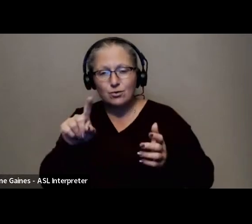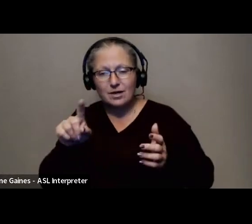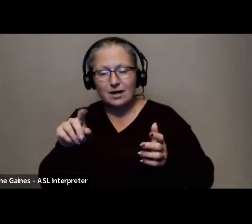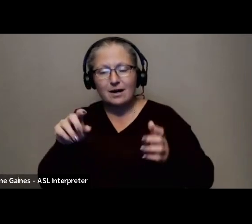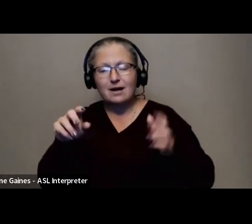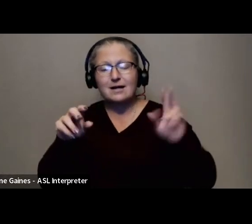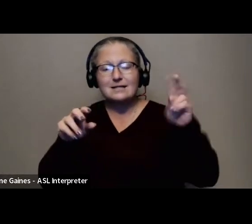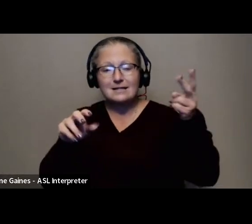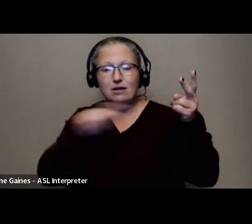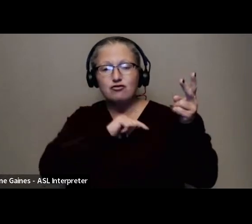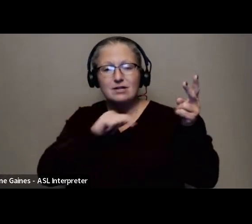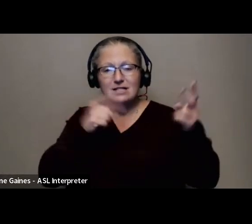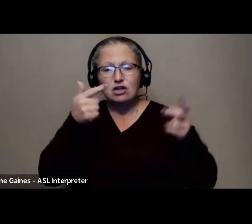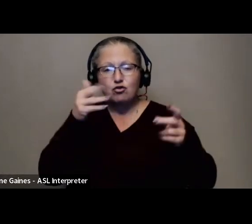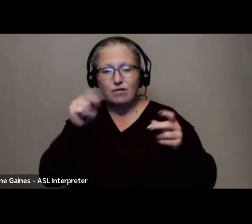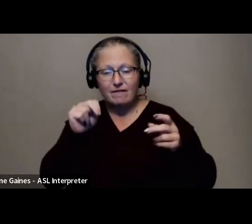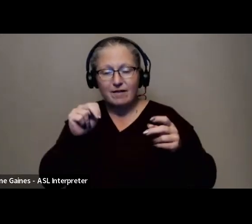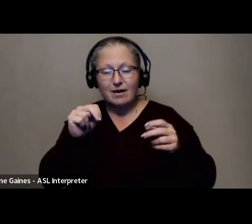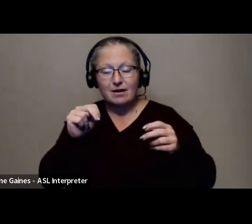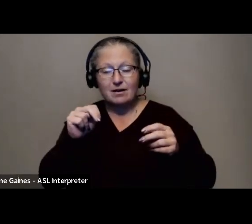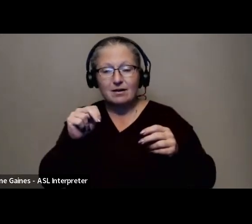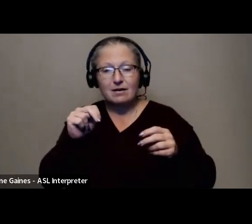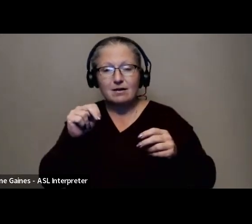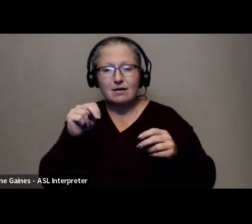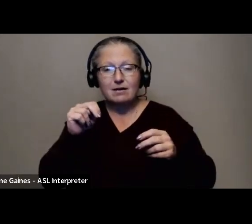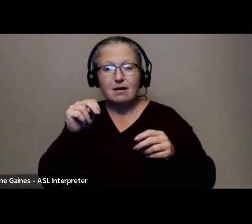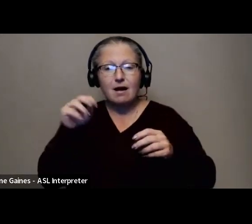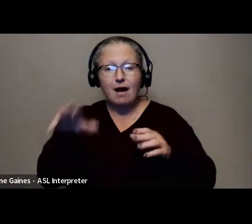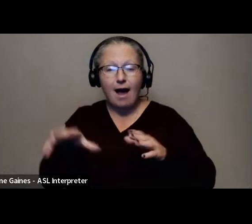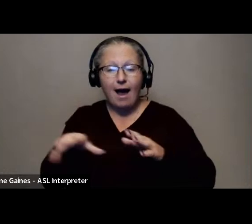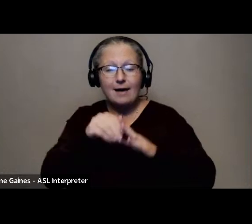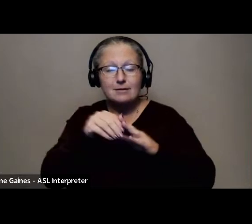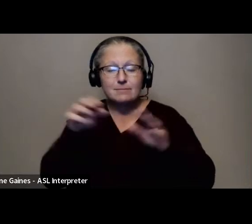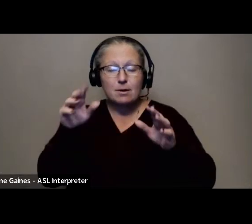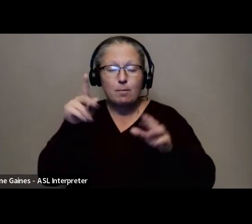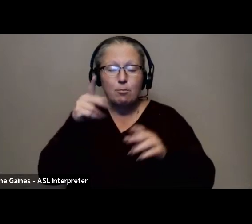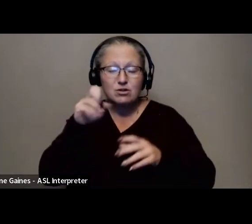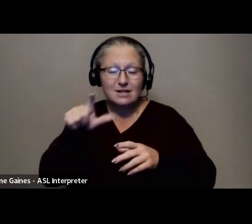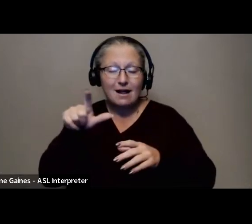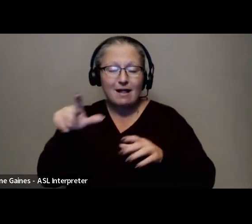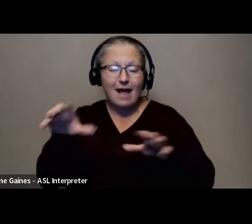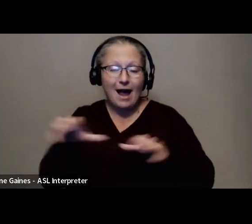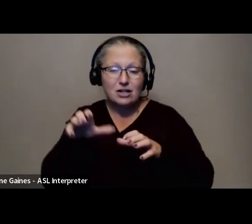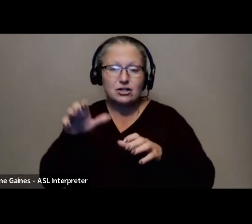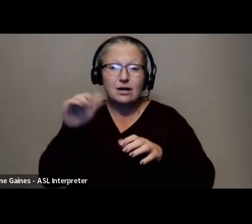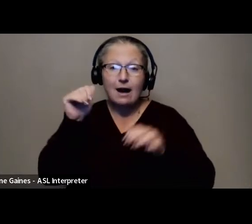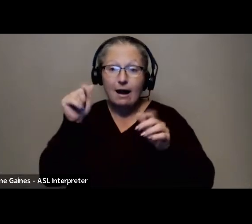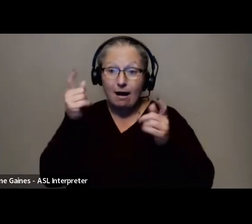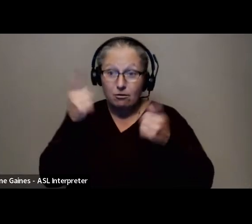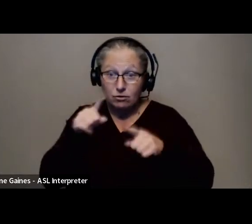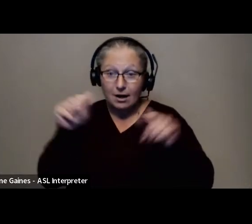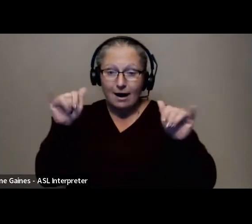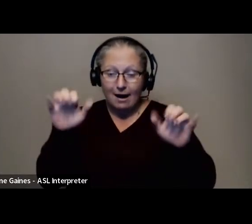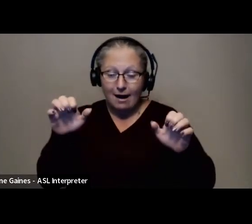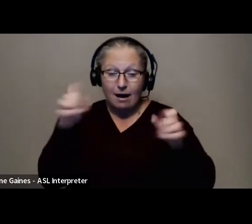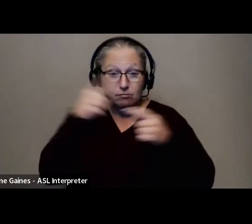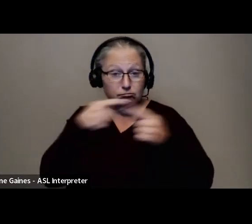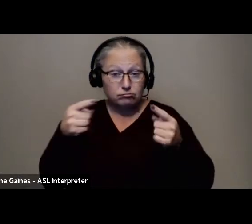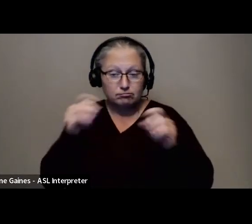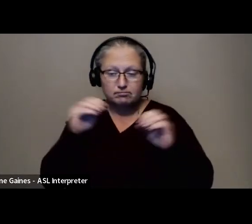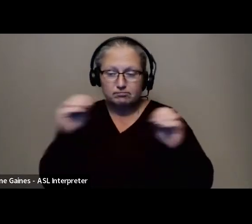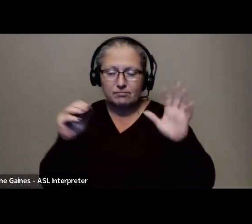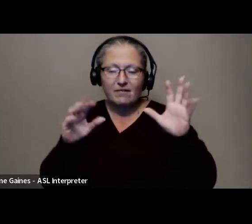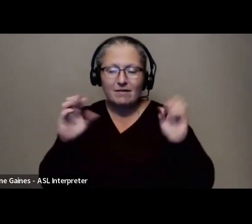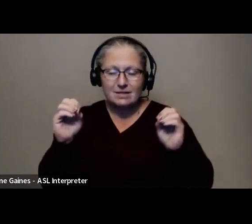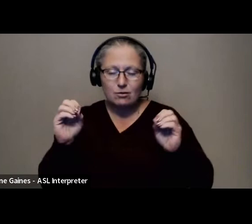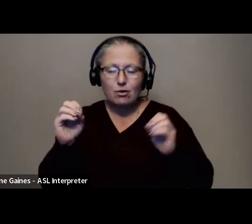Second. seconded by trustee Griffin. Personnel Actions Addendum. All those in favor, please say aye. Aye. Aye. Any opposed? Hearing none, motion carried